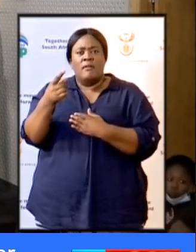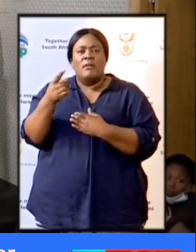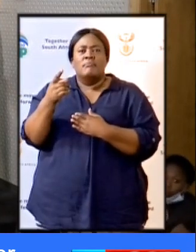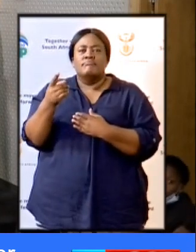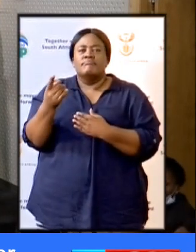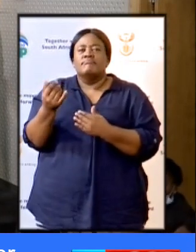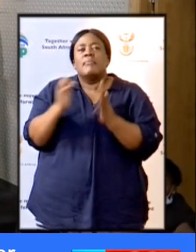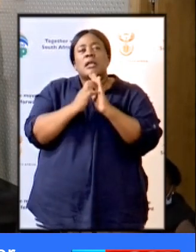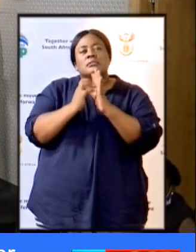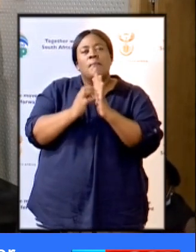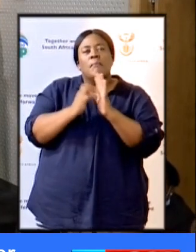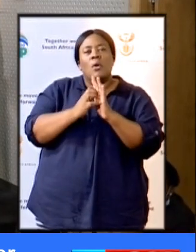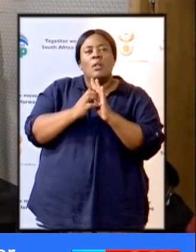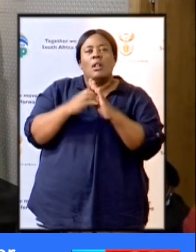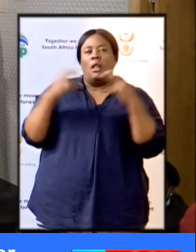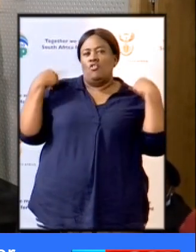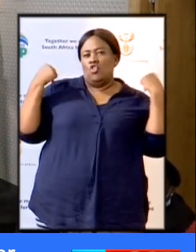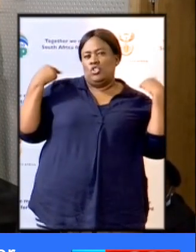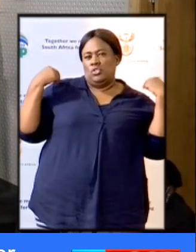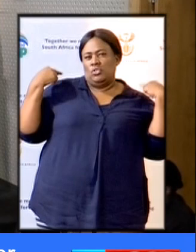students?